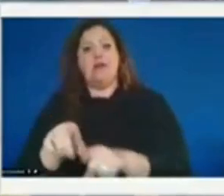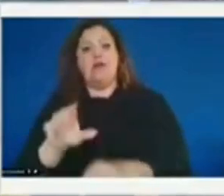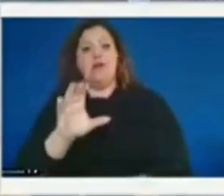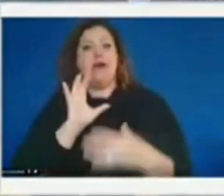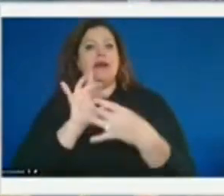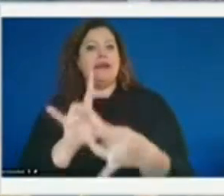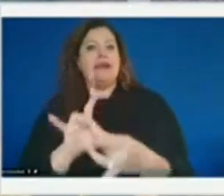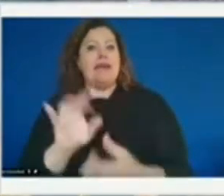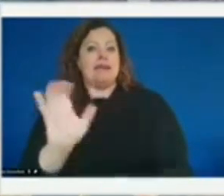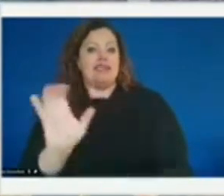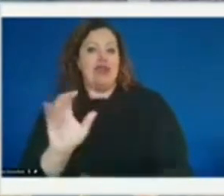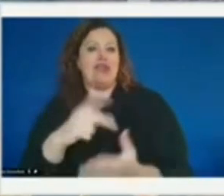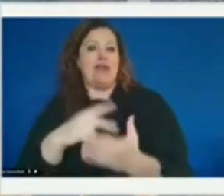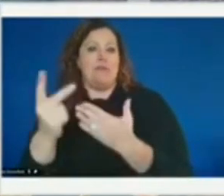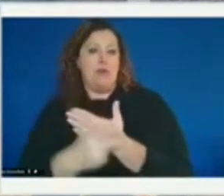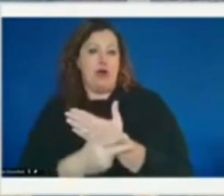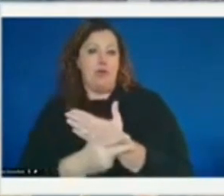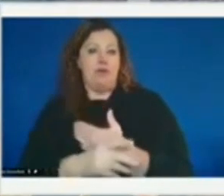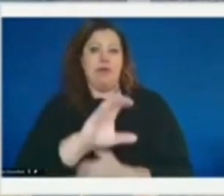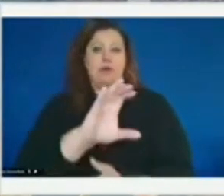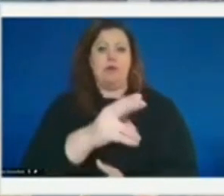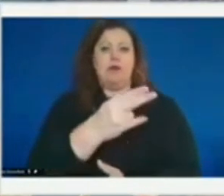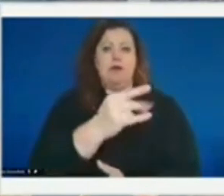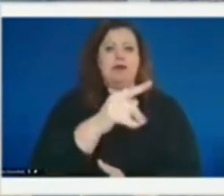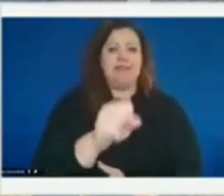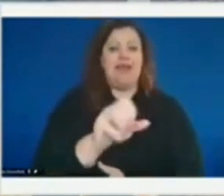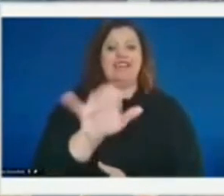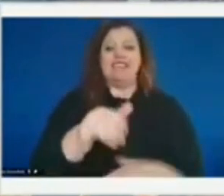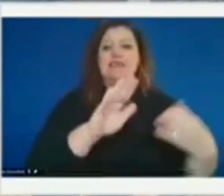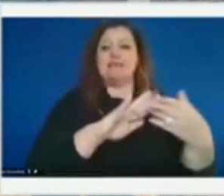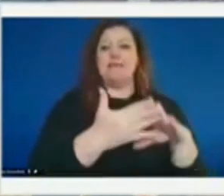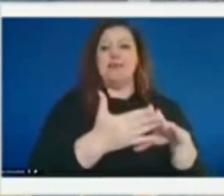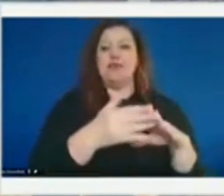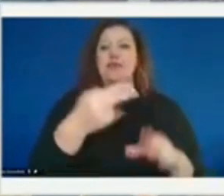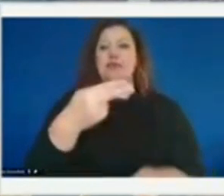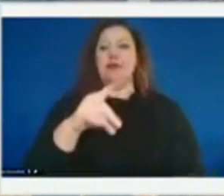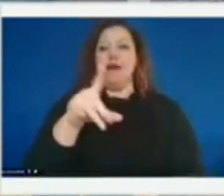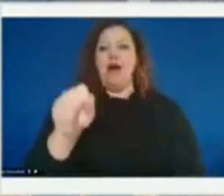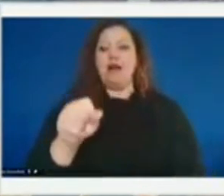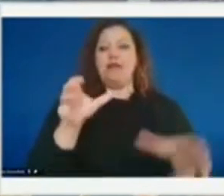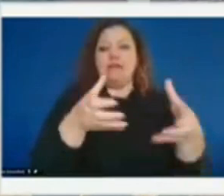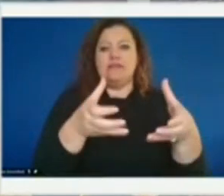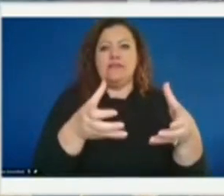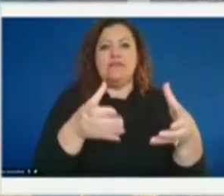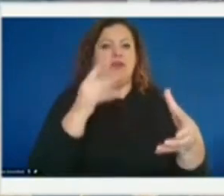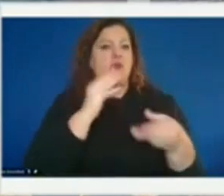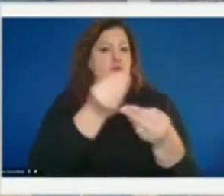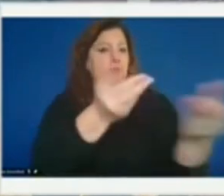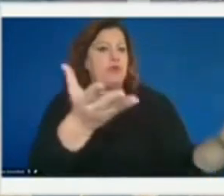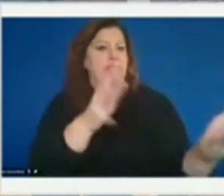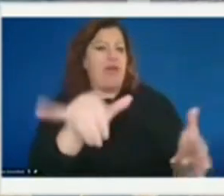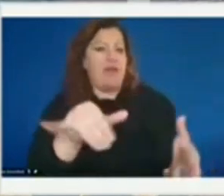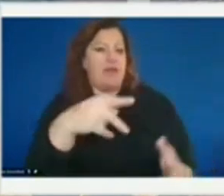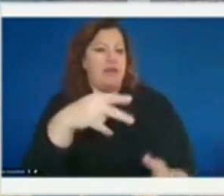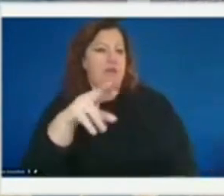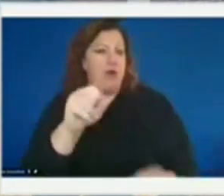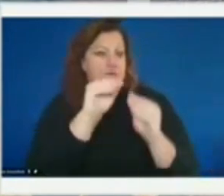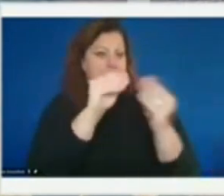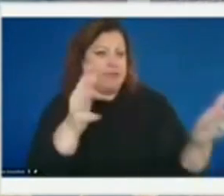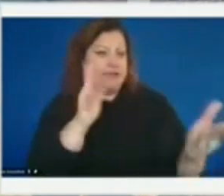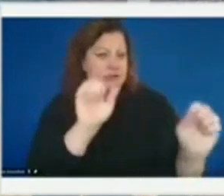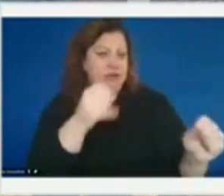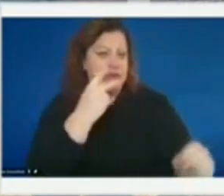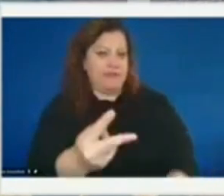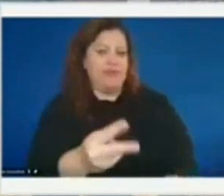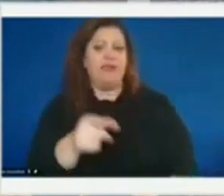program. Chats, or community huddles, and we'll put this out in the press release so you'll get to see it. Community Huddles